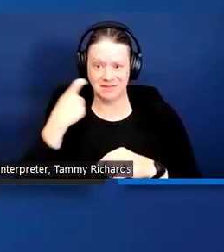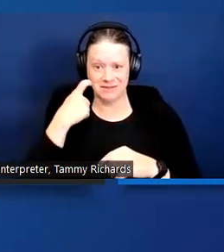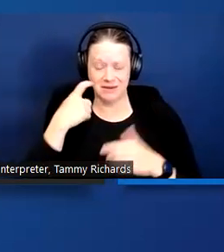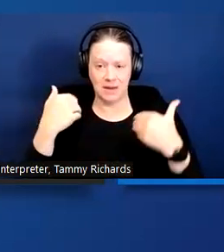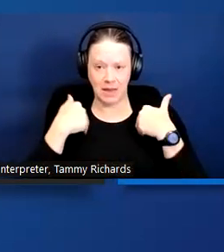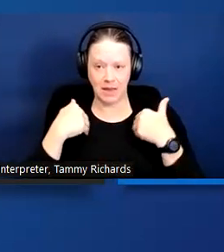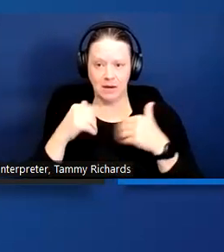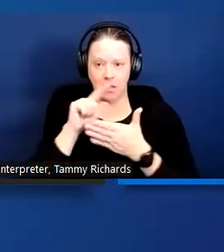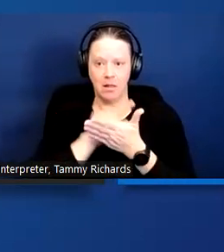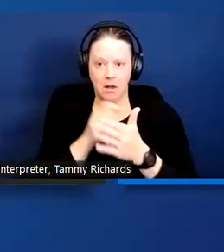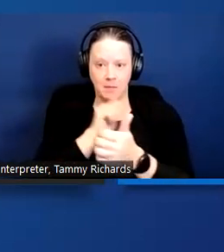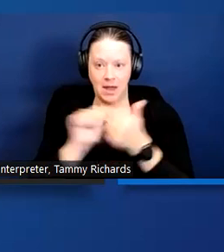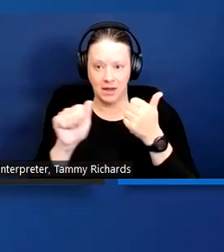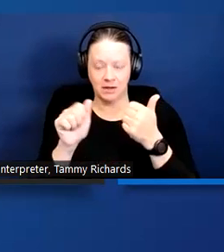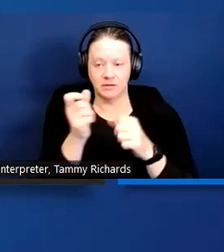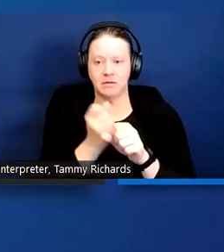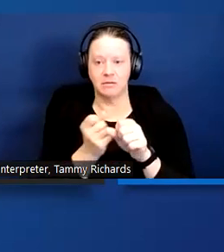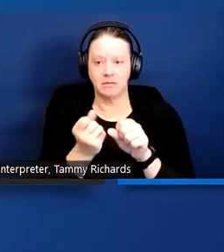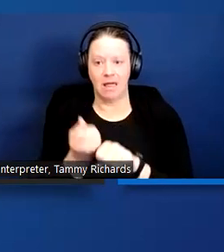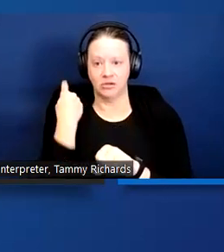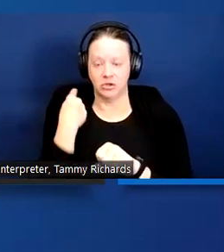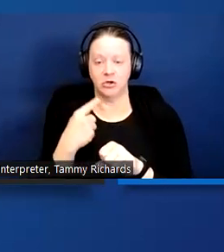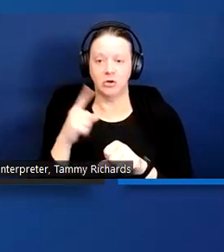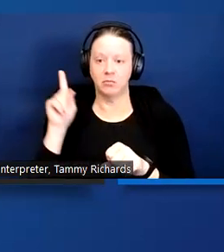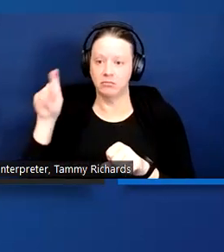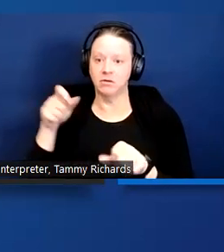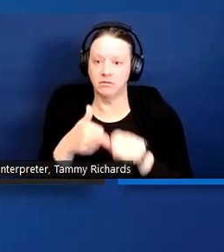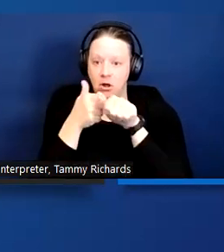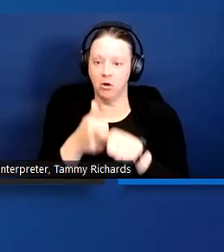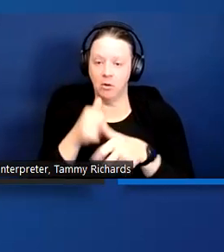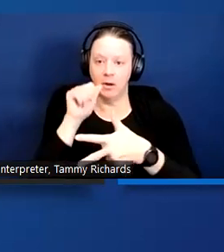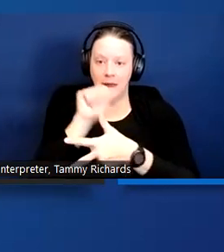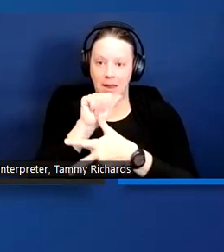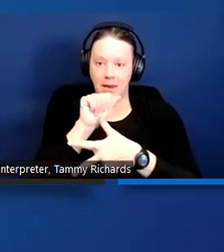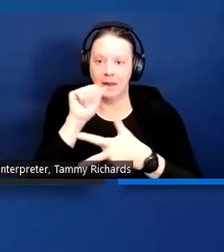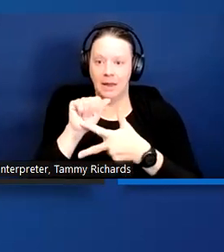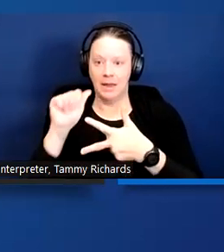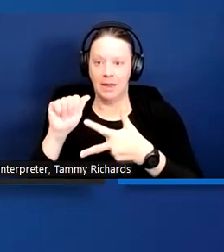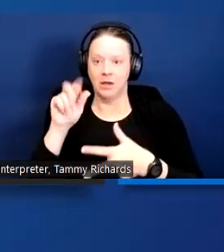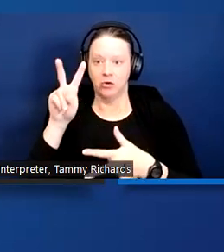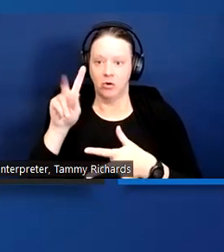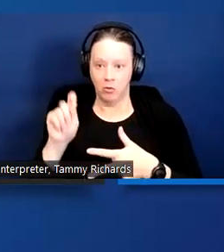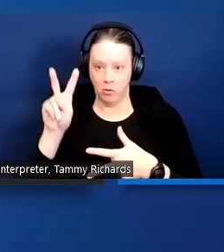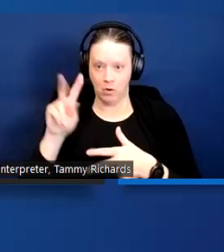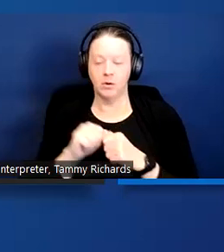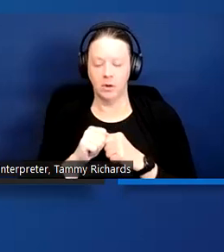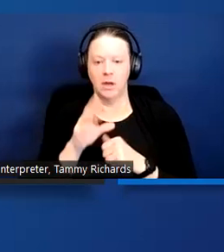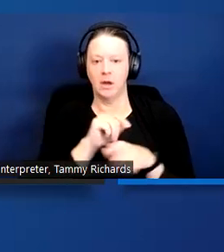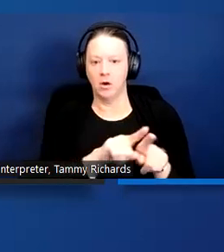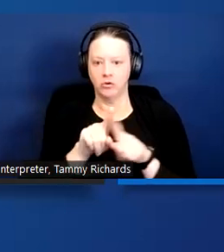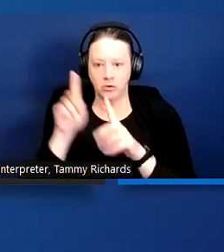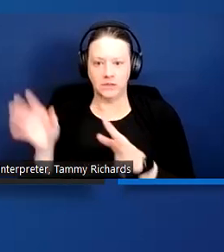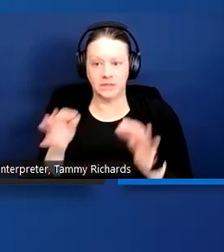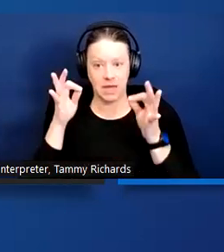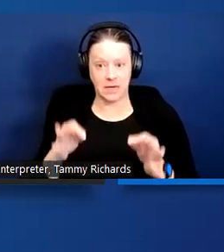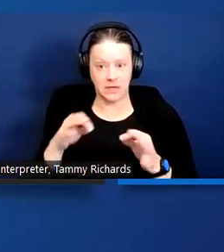year holding them to the 2.1 single A and double A standards. They had also prior to then decided internally they were